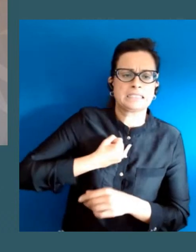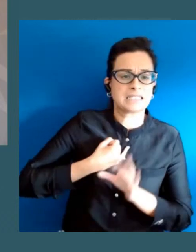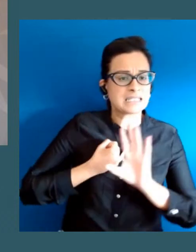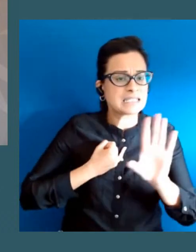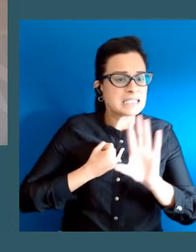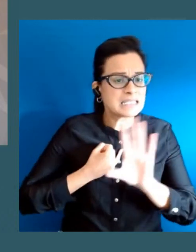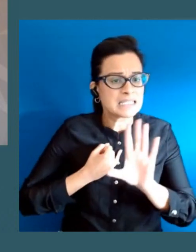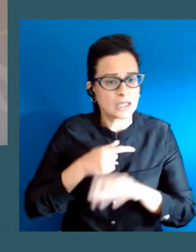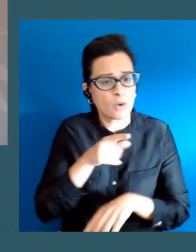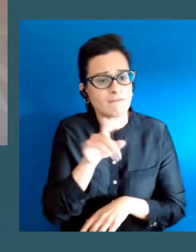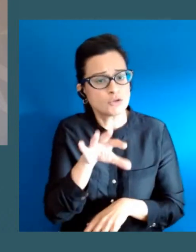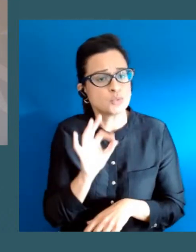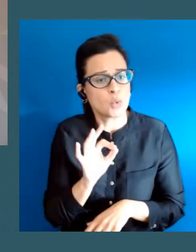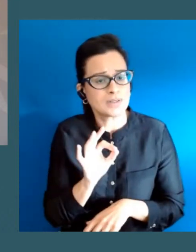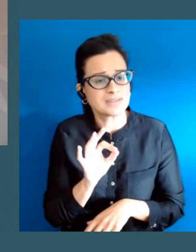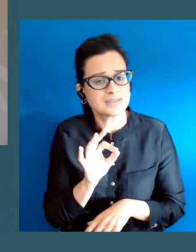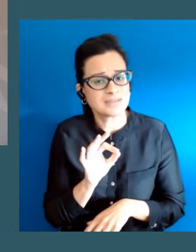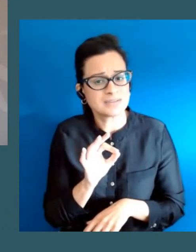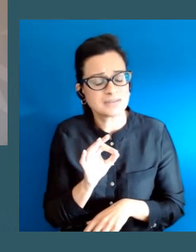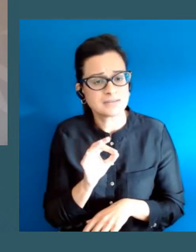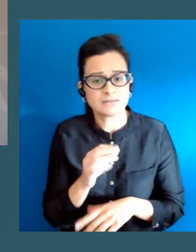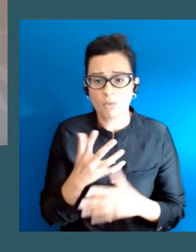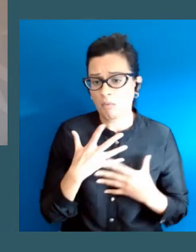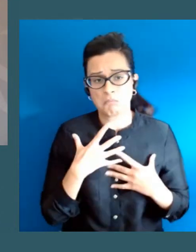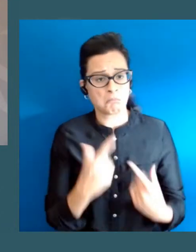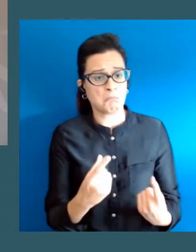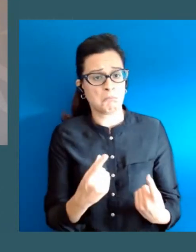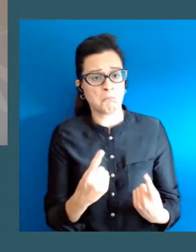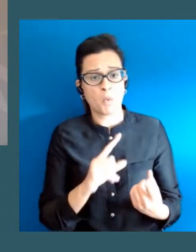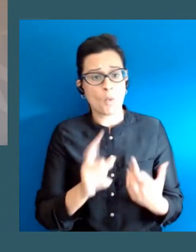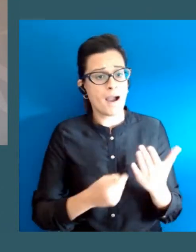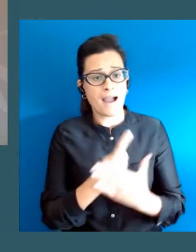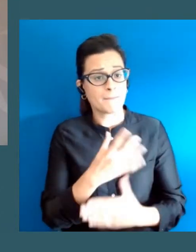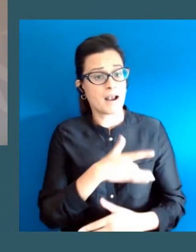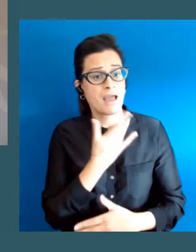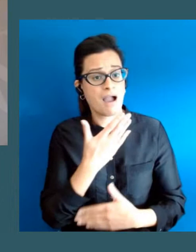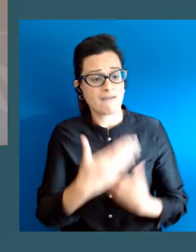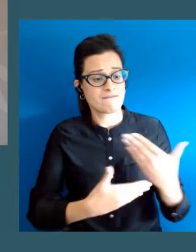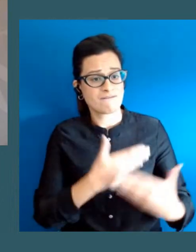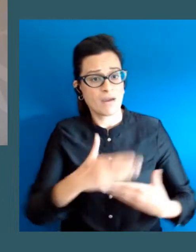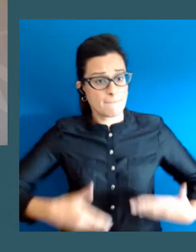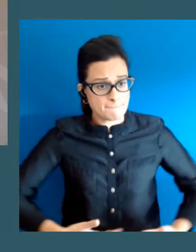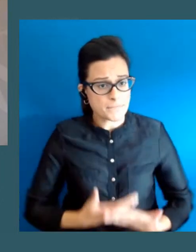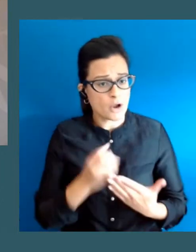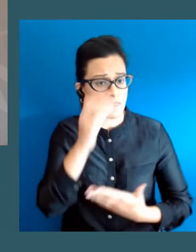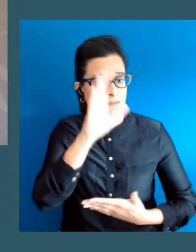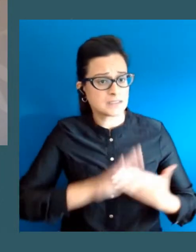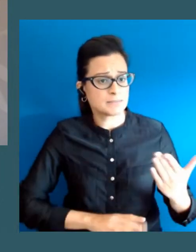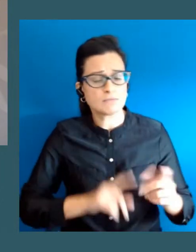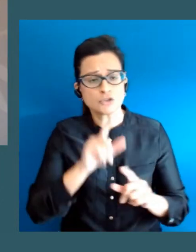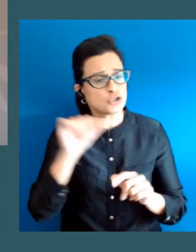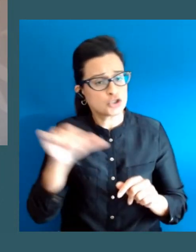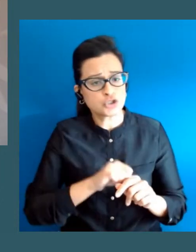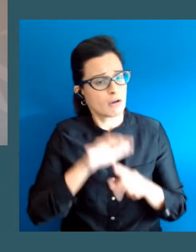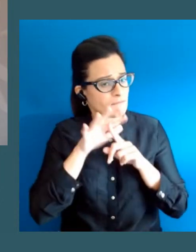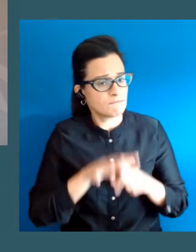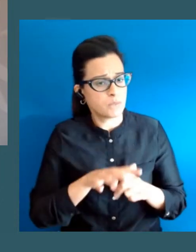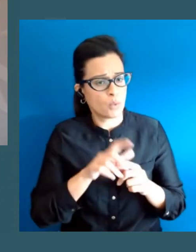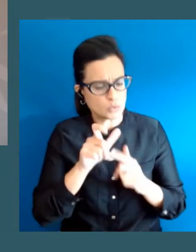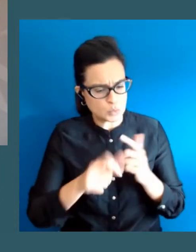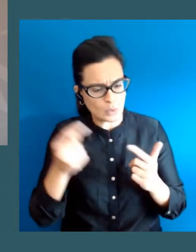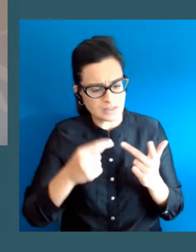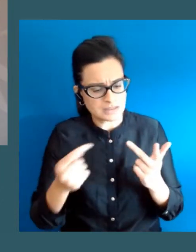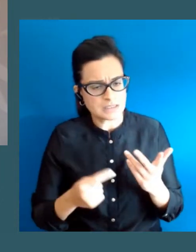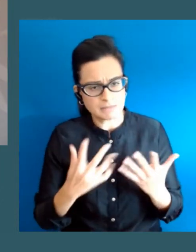choices or whatever happens within that birth experience and just after. No, I totally